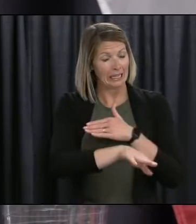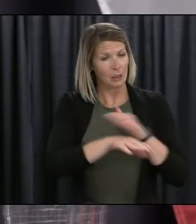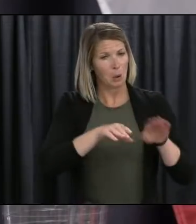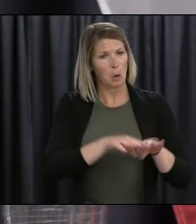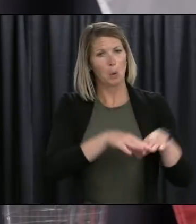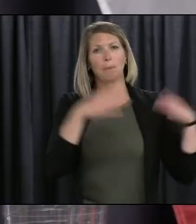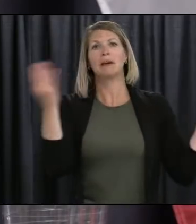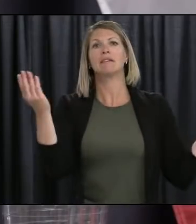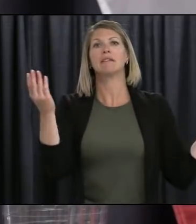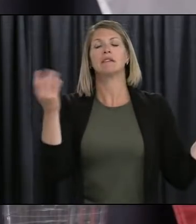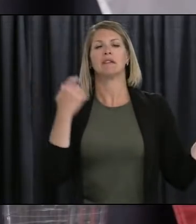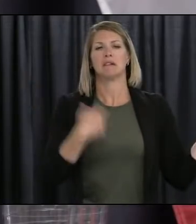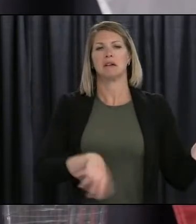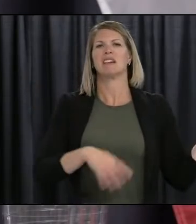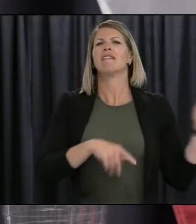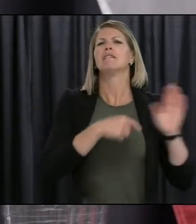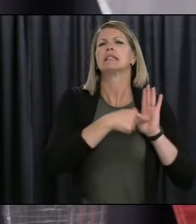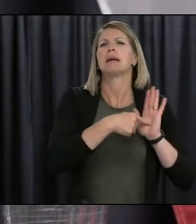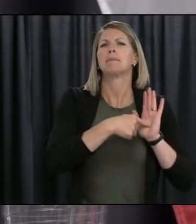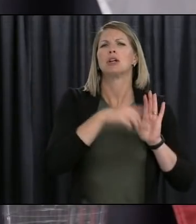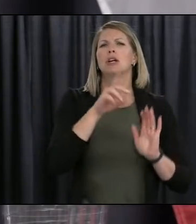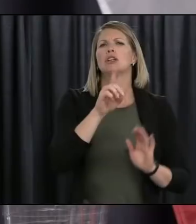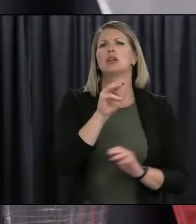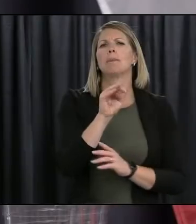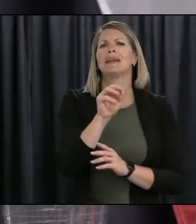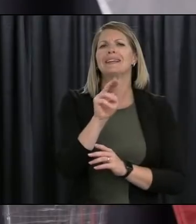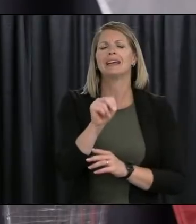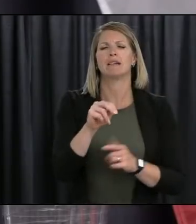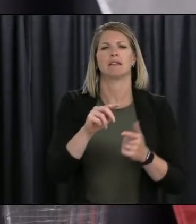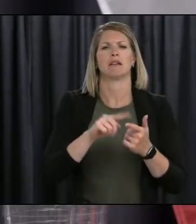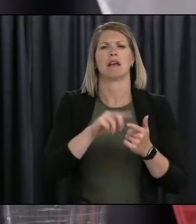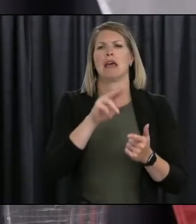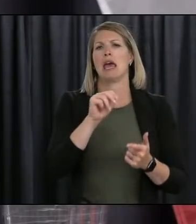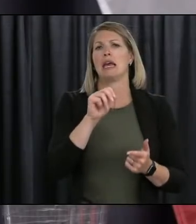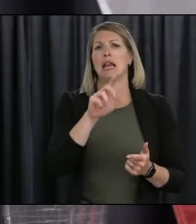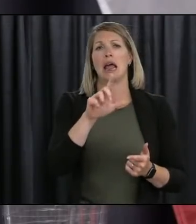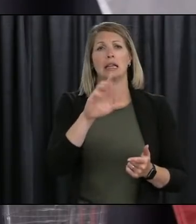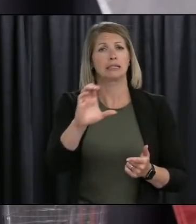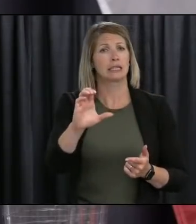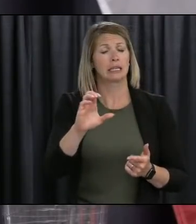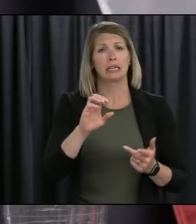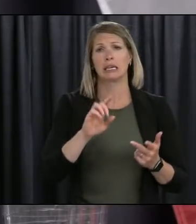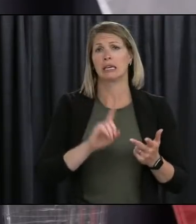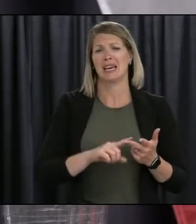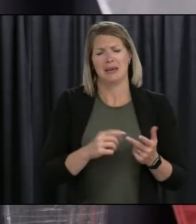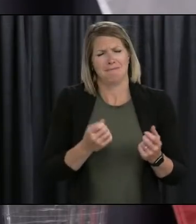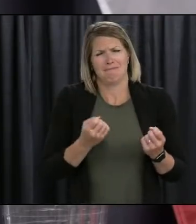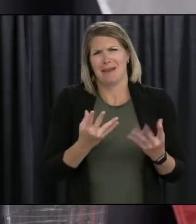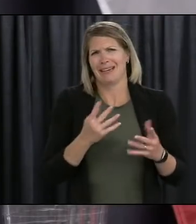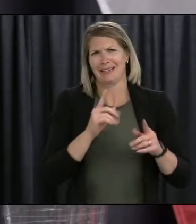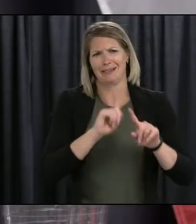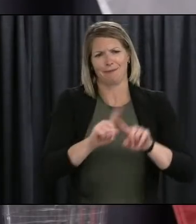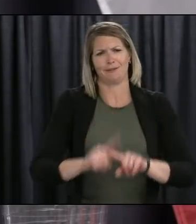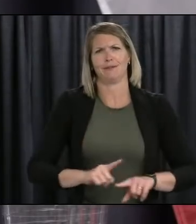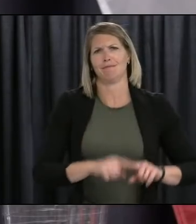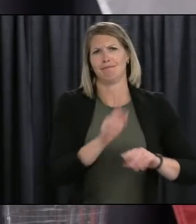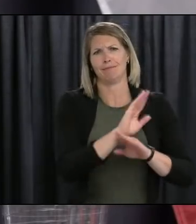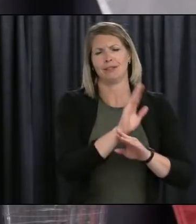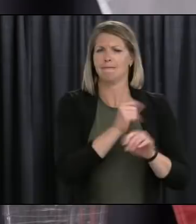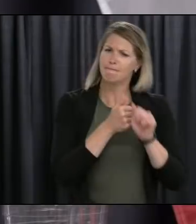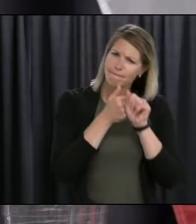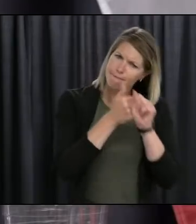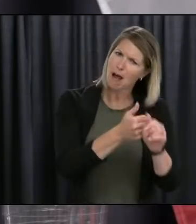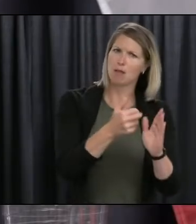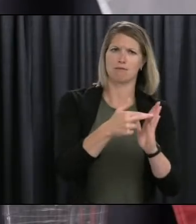you go to the NLC in Gander or Foodland, and it works. There's physical distancing, there is